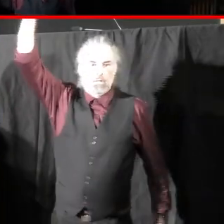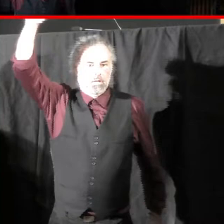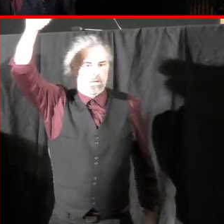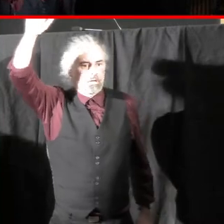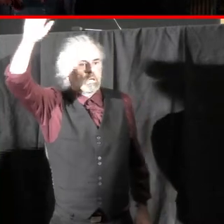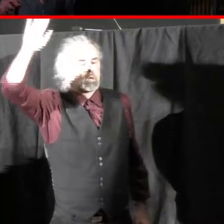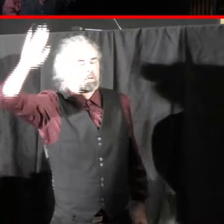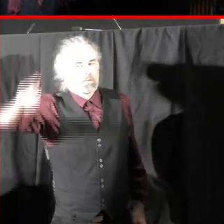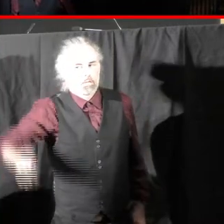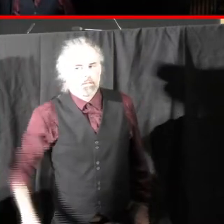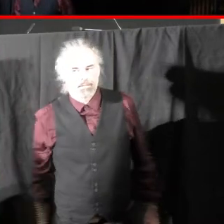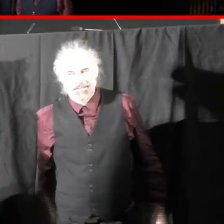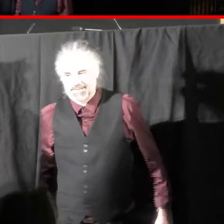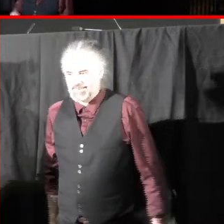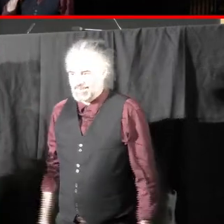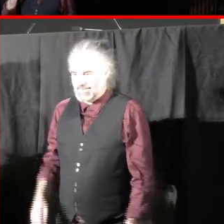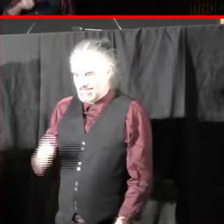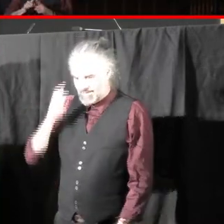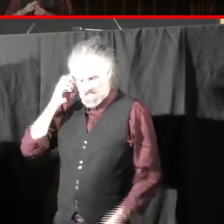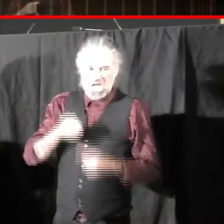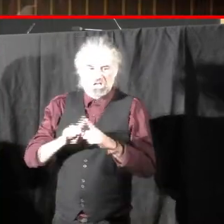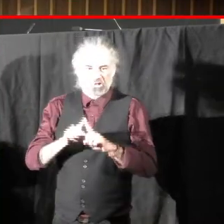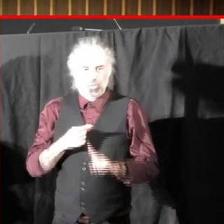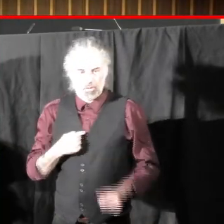Yes. Excuse me.